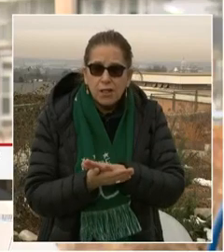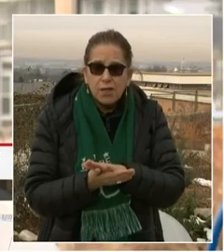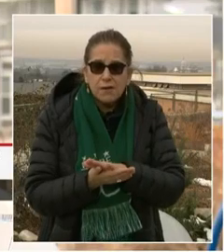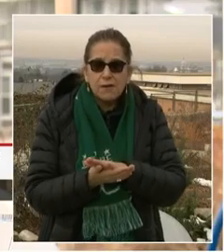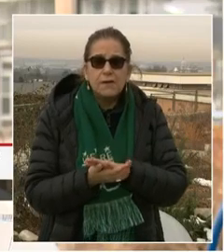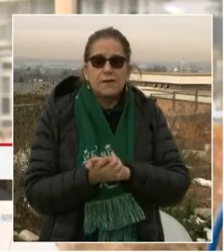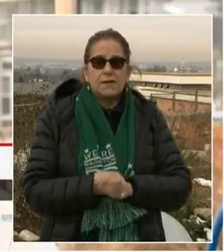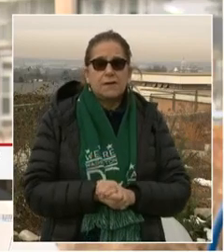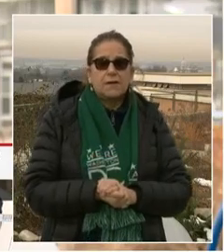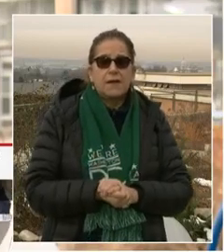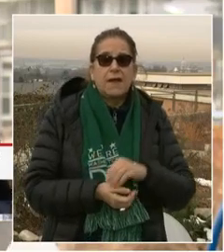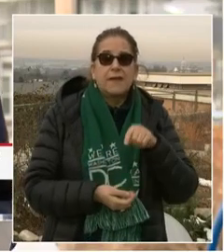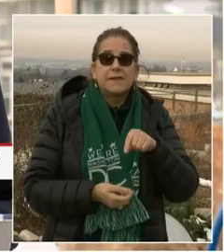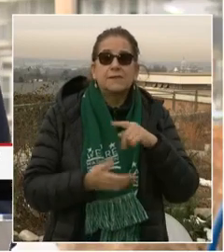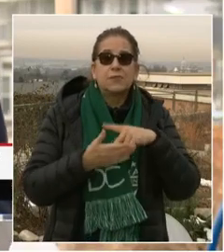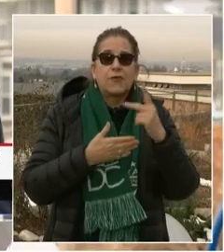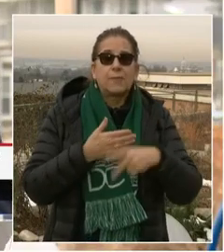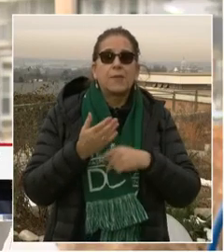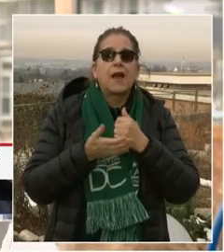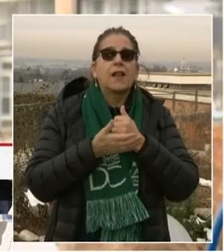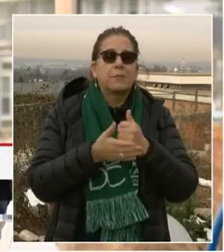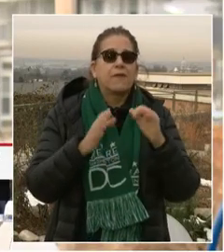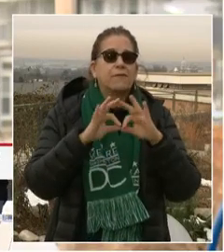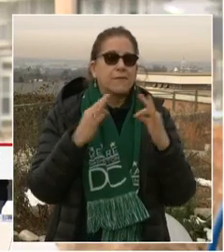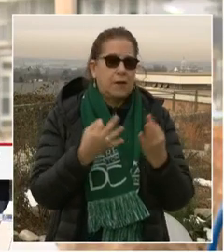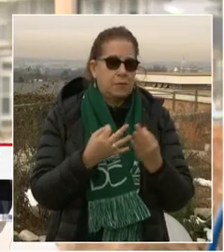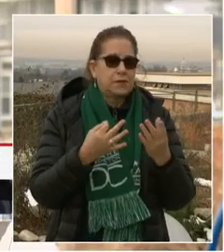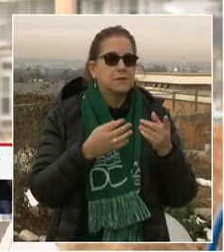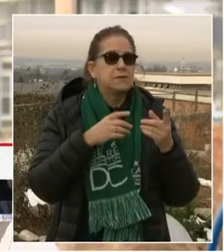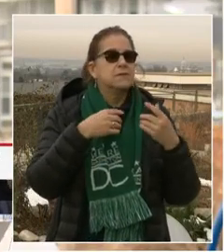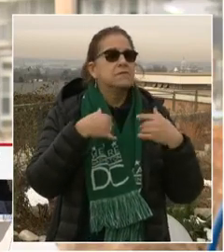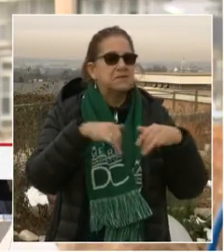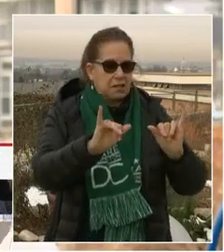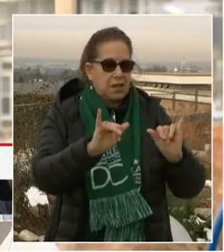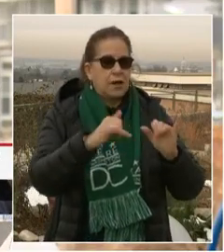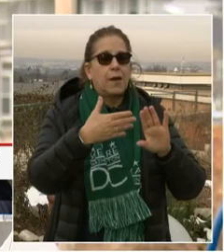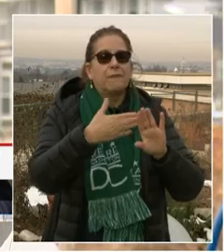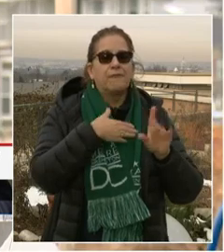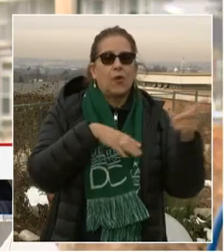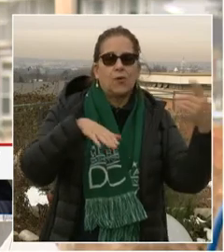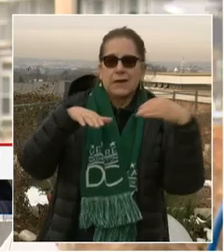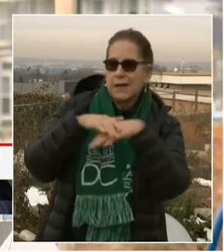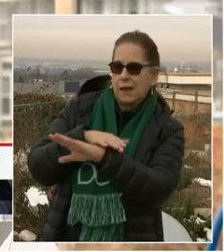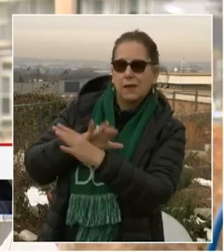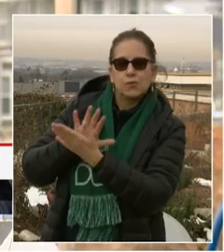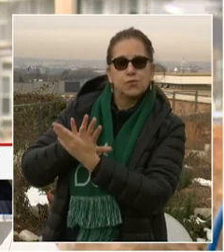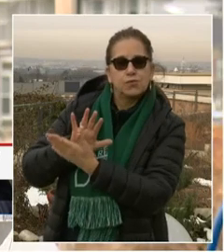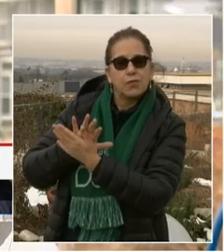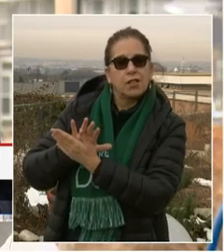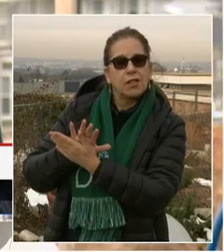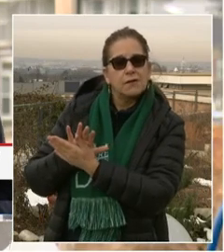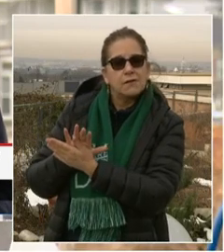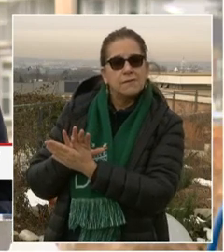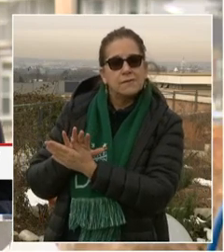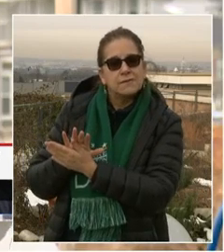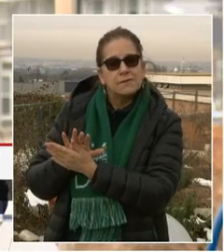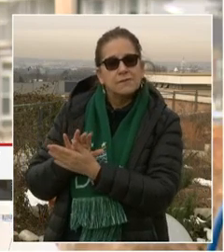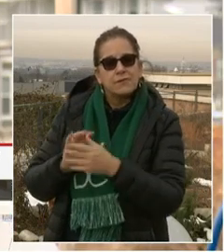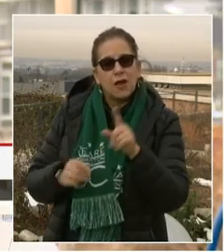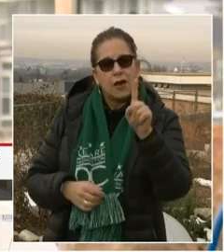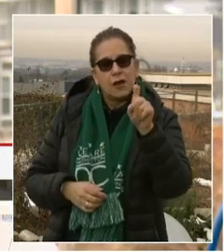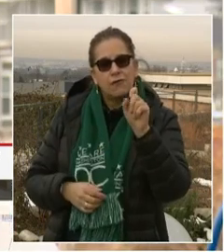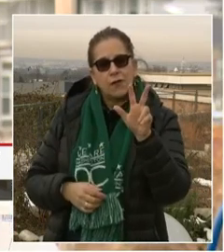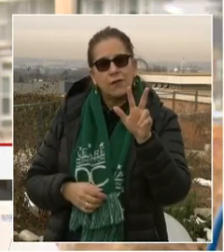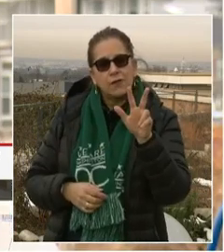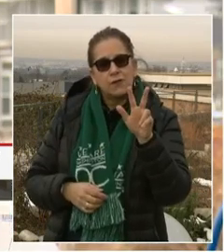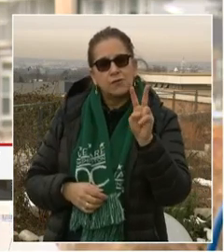school. And to do that, we will be providing 132 new and expectant moms